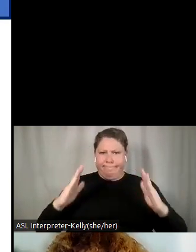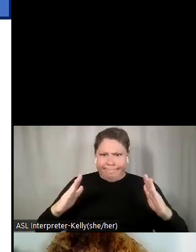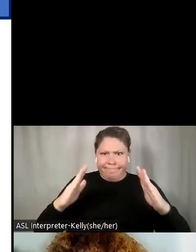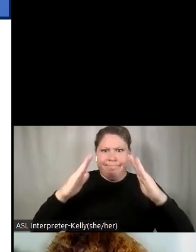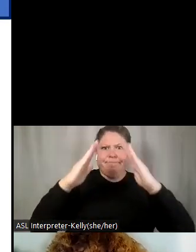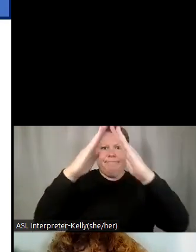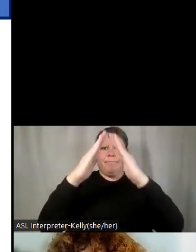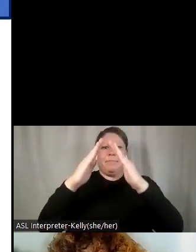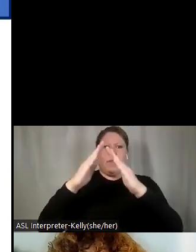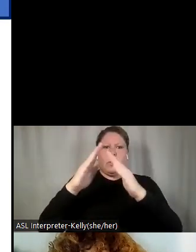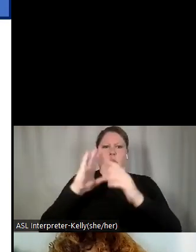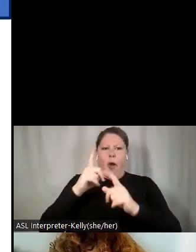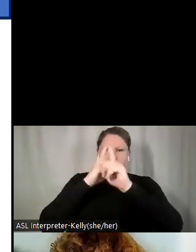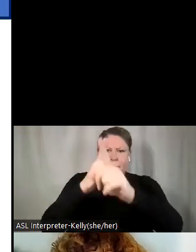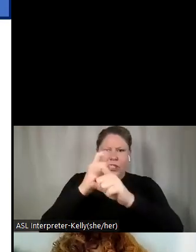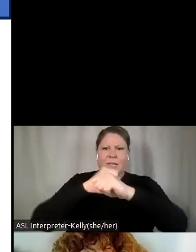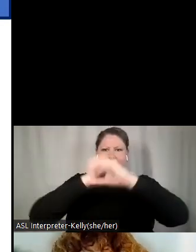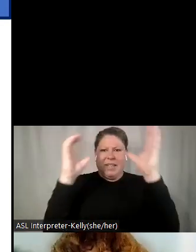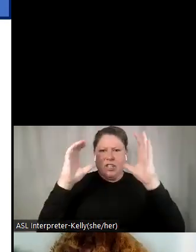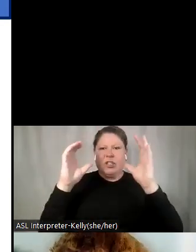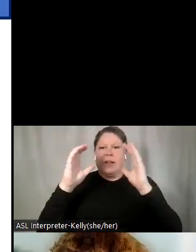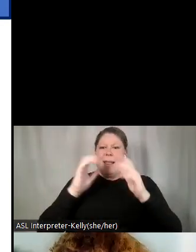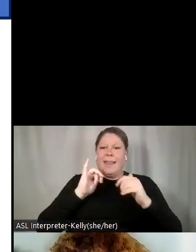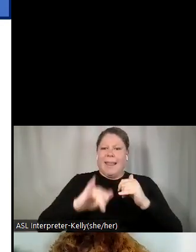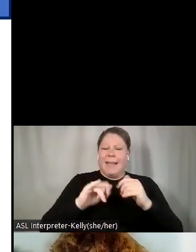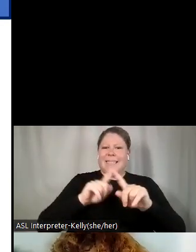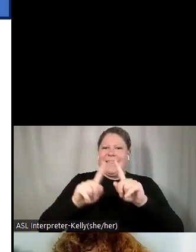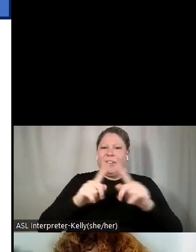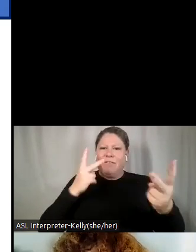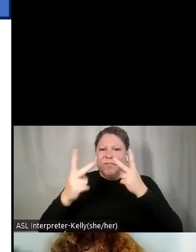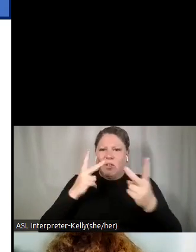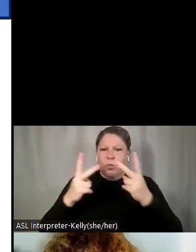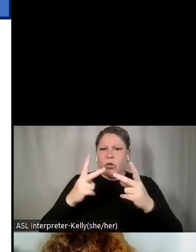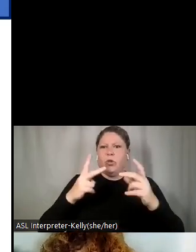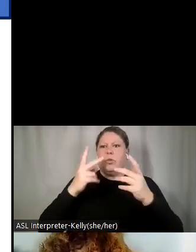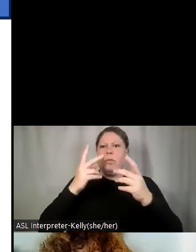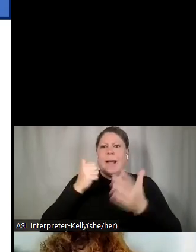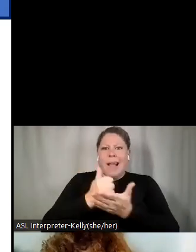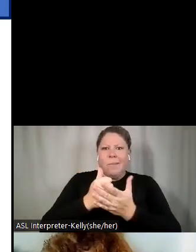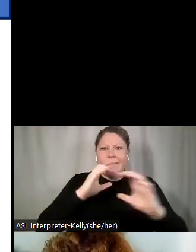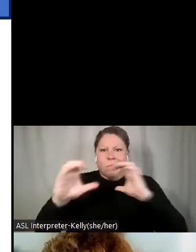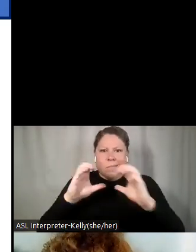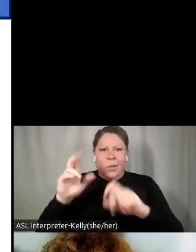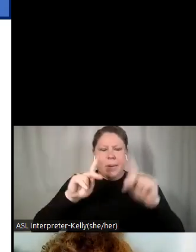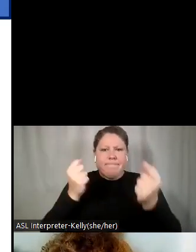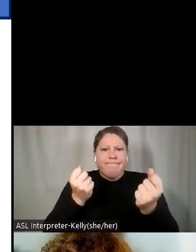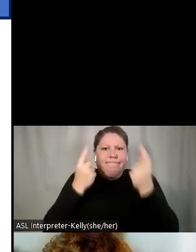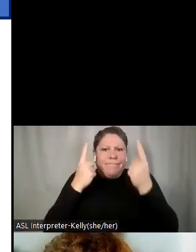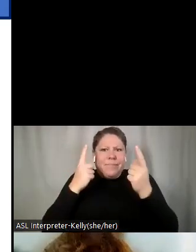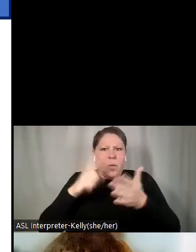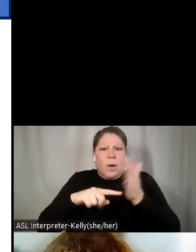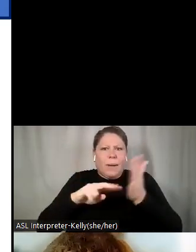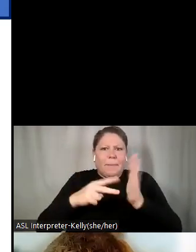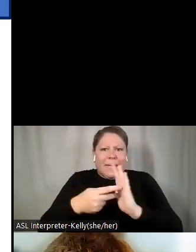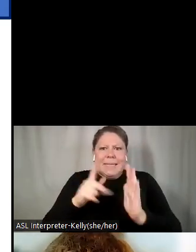of communication and visual models that were created to help people understand what we meant by lean